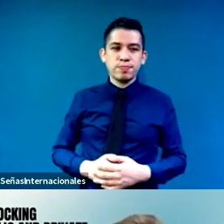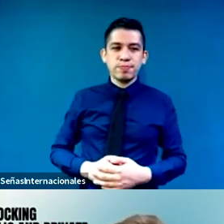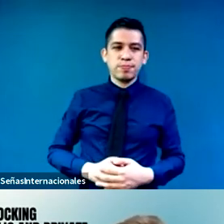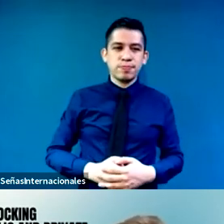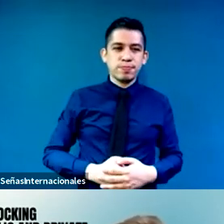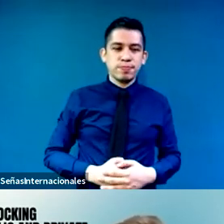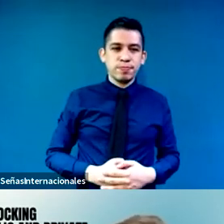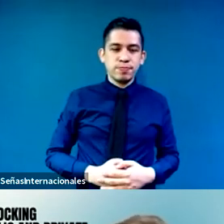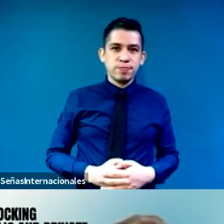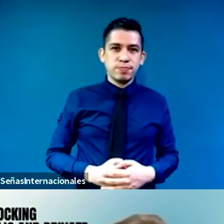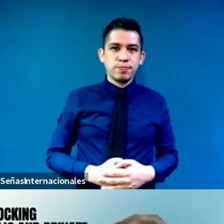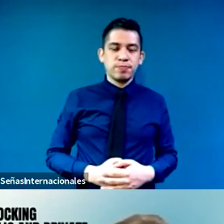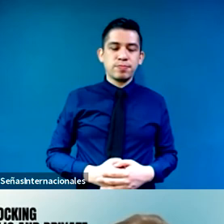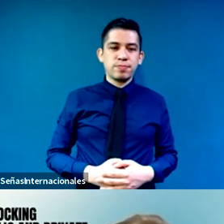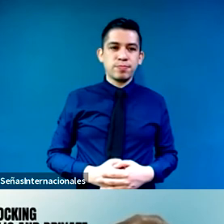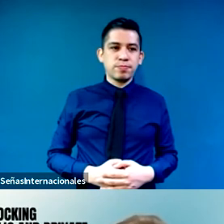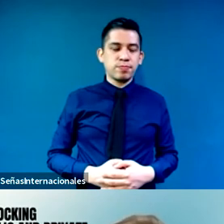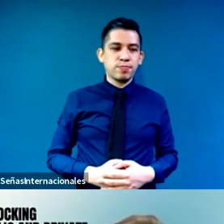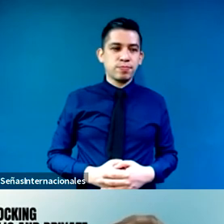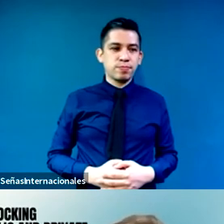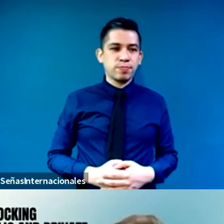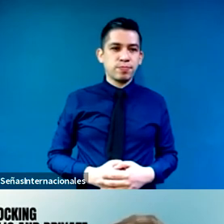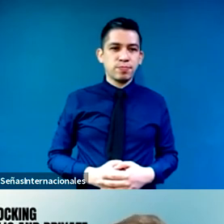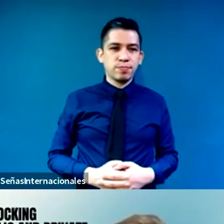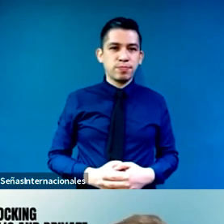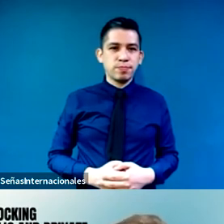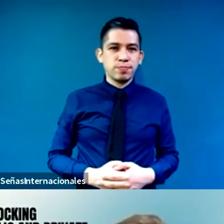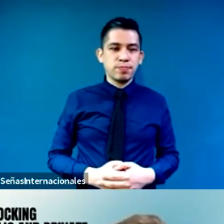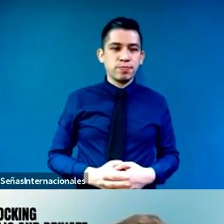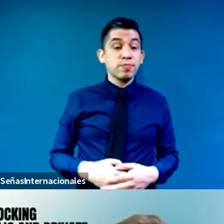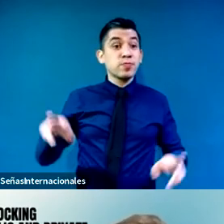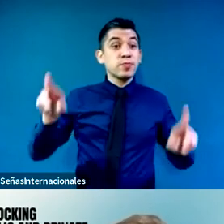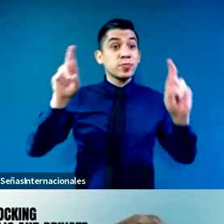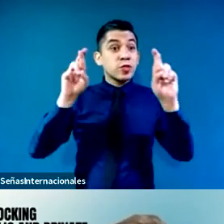I hope everyone has had a chance to vote. May we see the results, please?